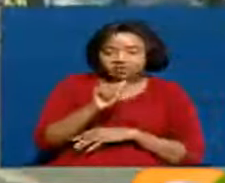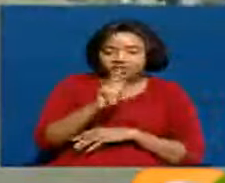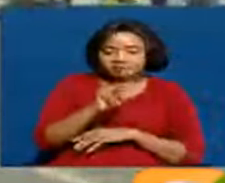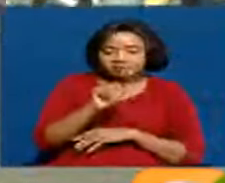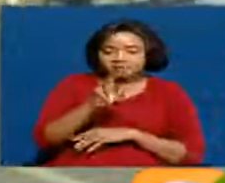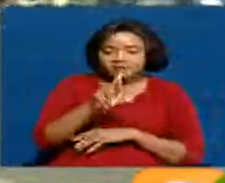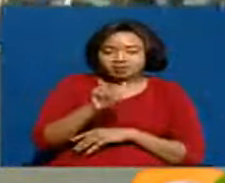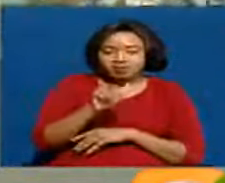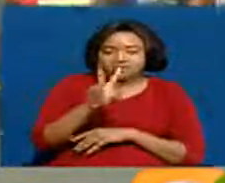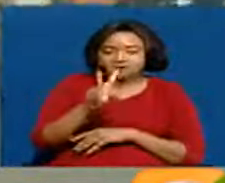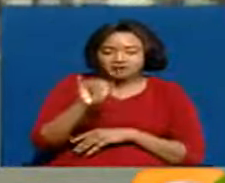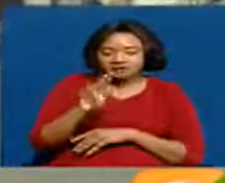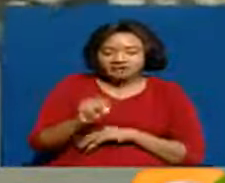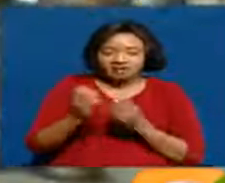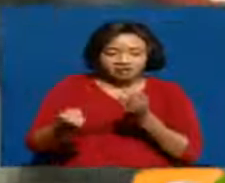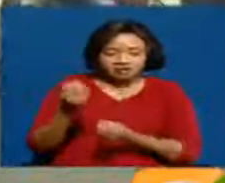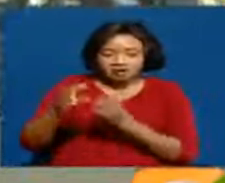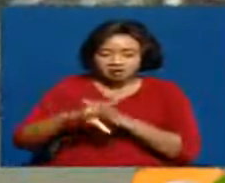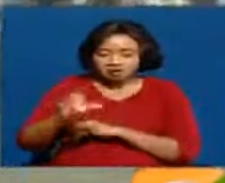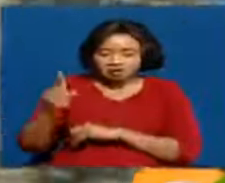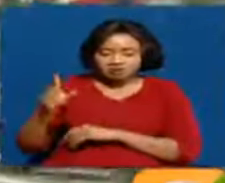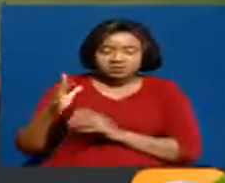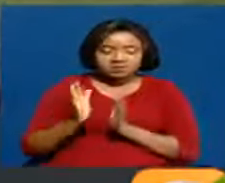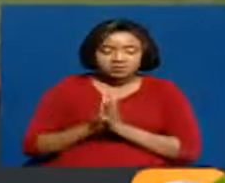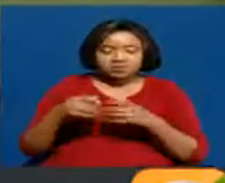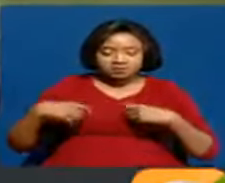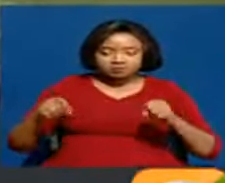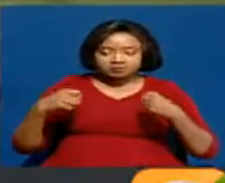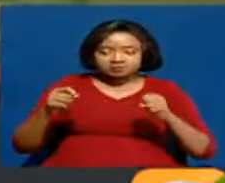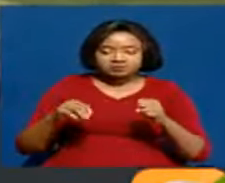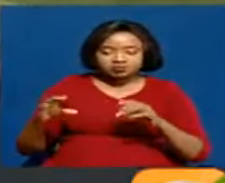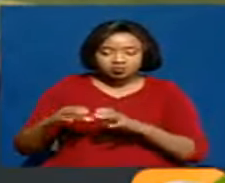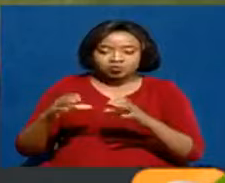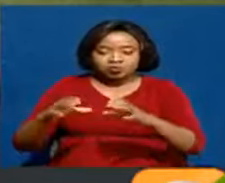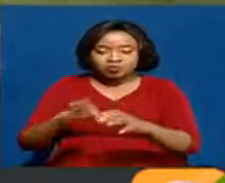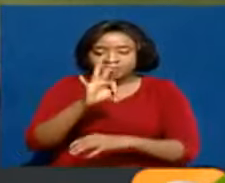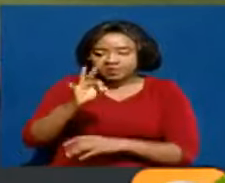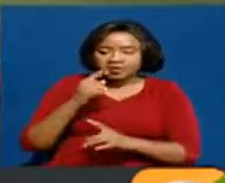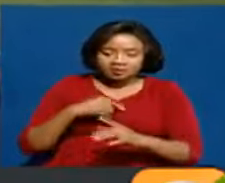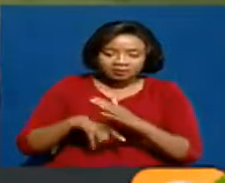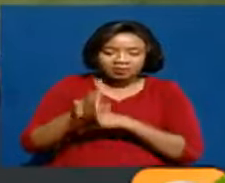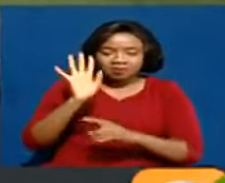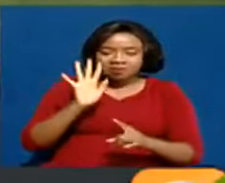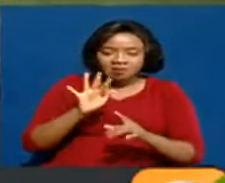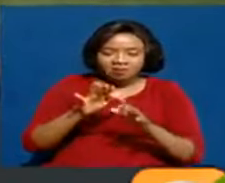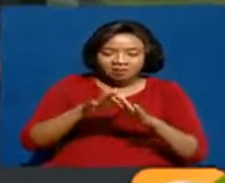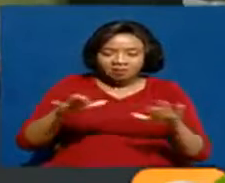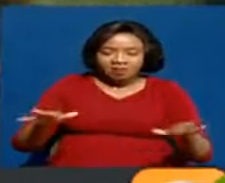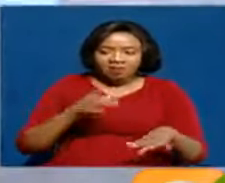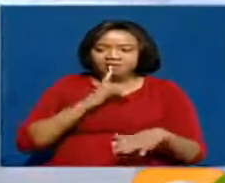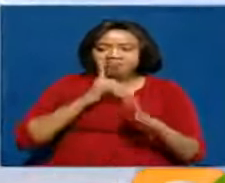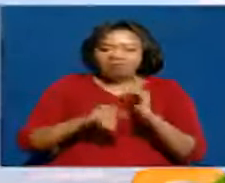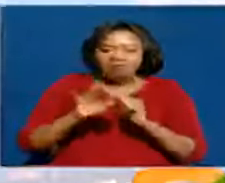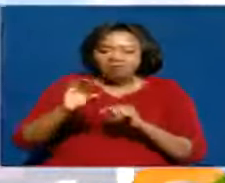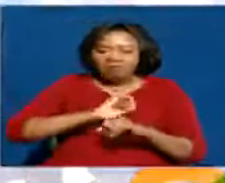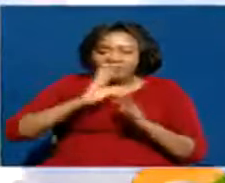Baringo County, ferried using motorbikes in groups of threes, descended on the parcel of land, claiming the